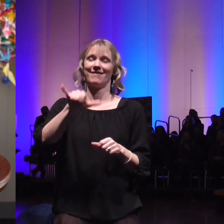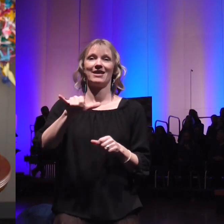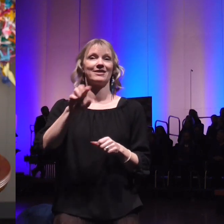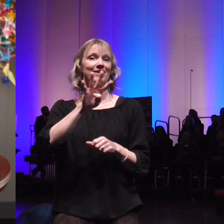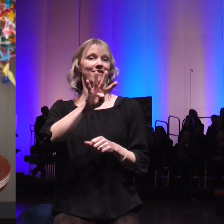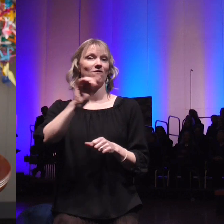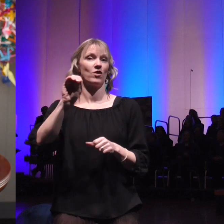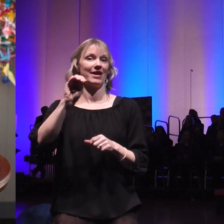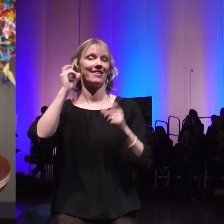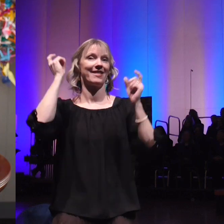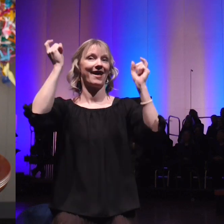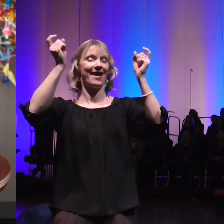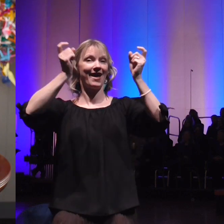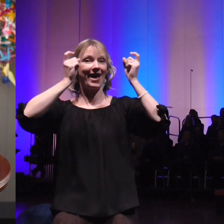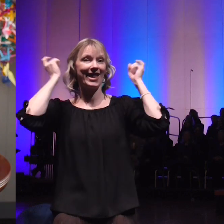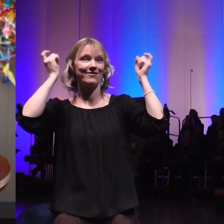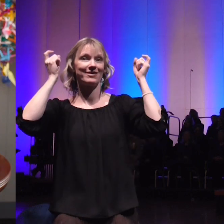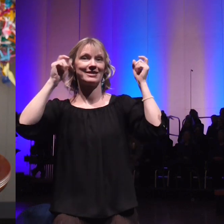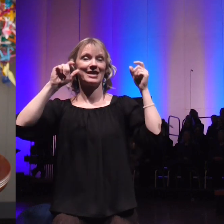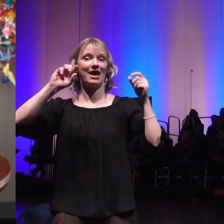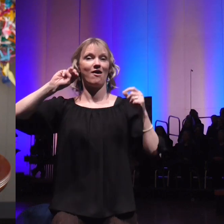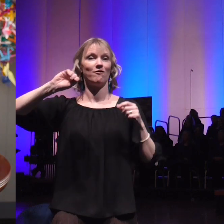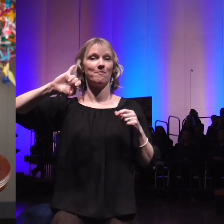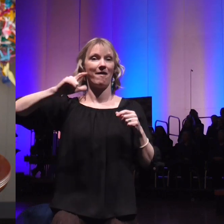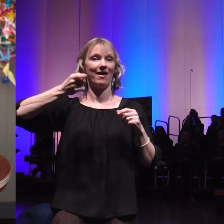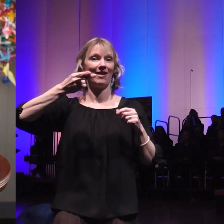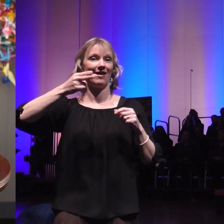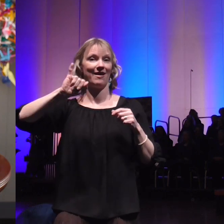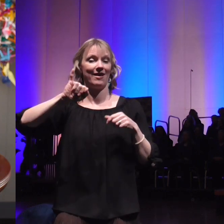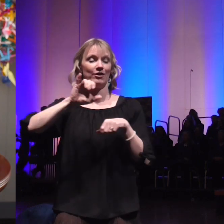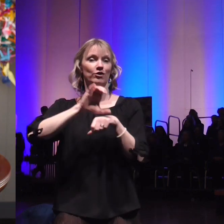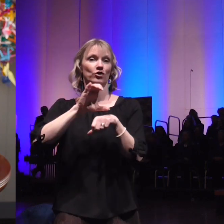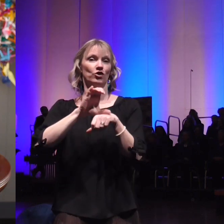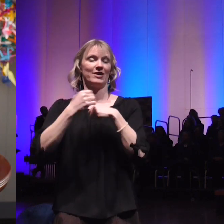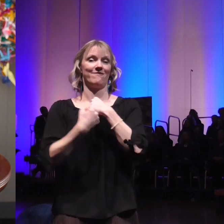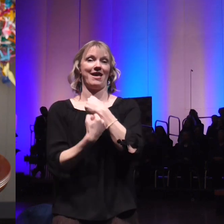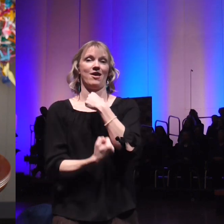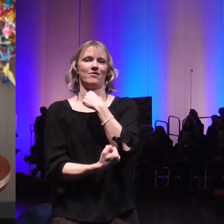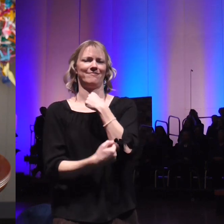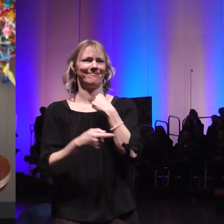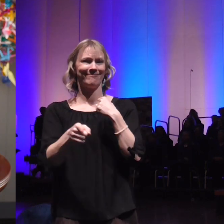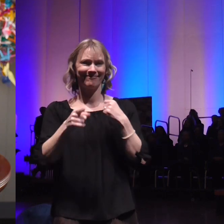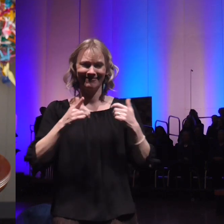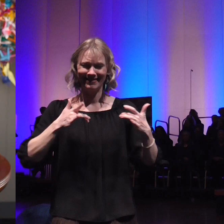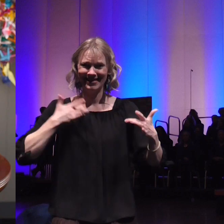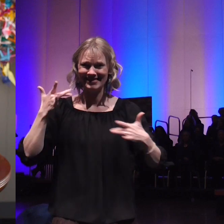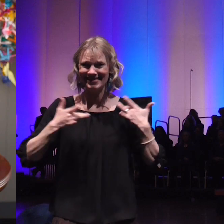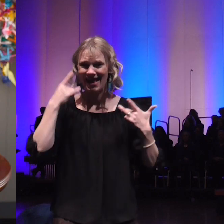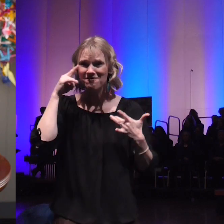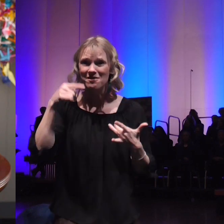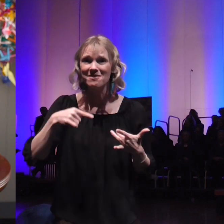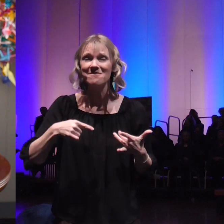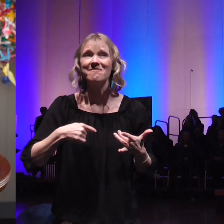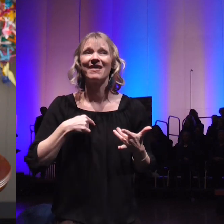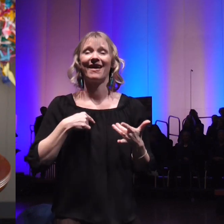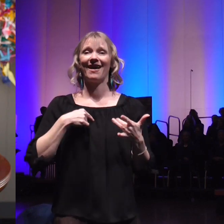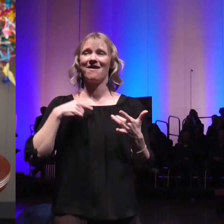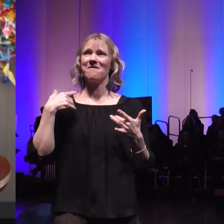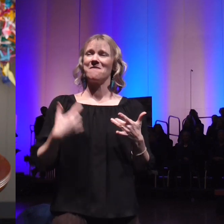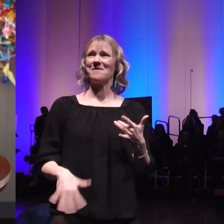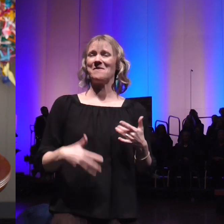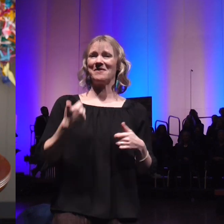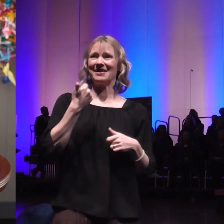40th anniversary of the Mile High Church Foundation. And that's very exciting to me. How it was that back